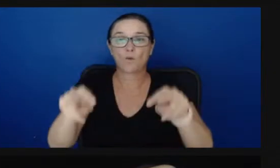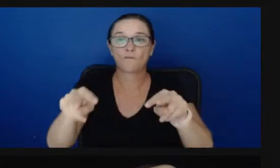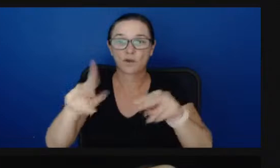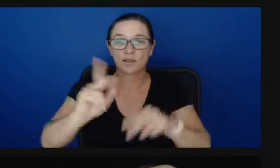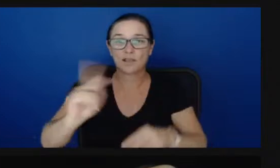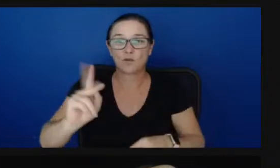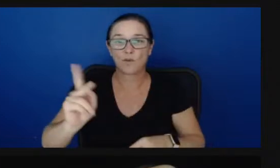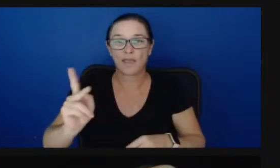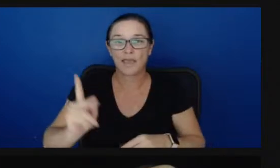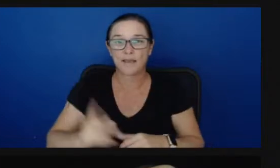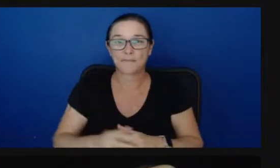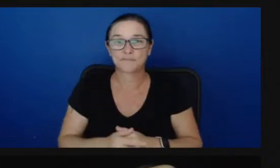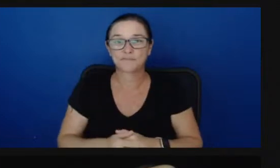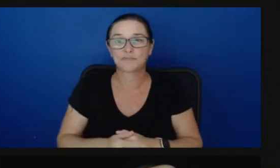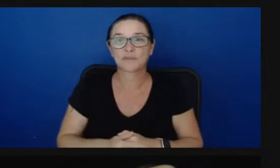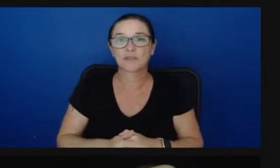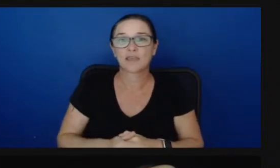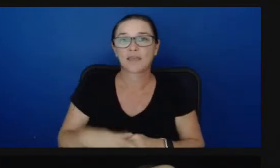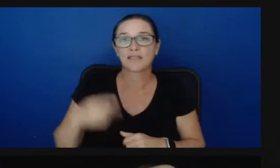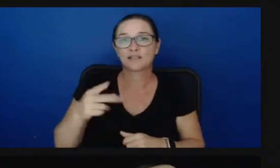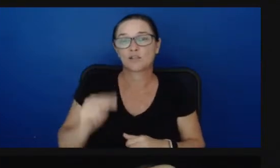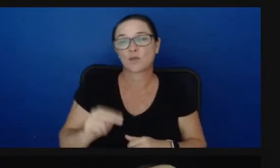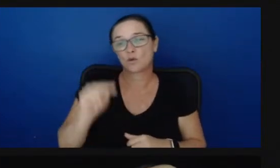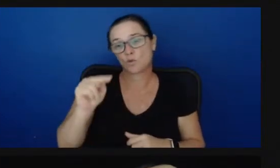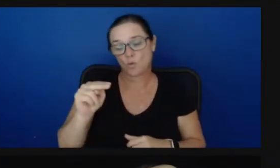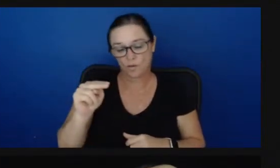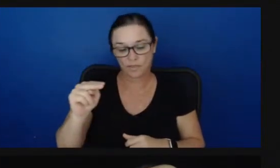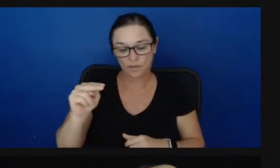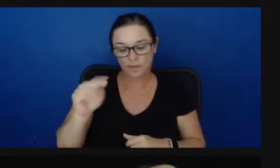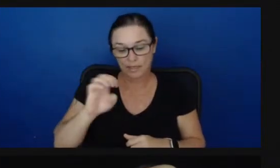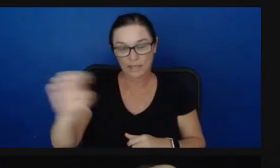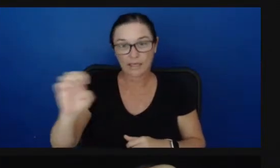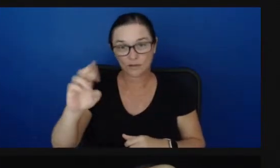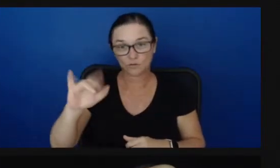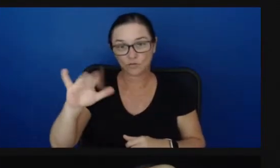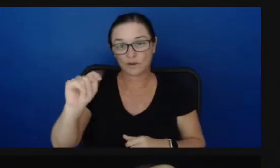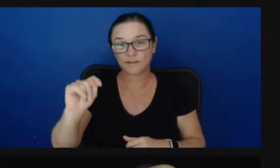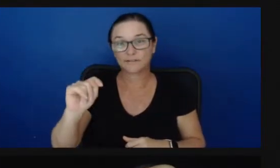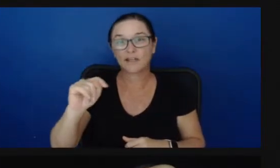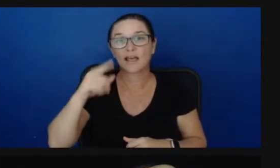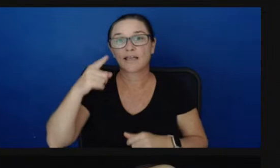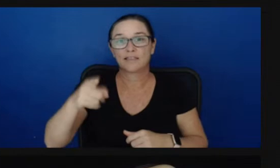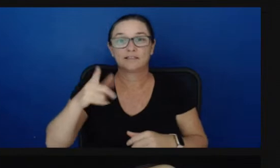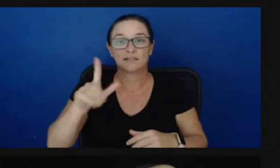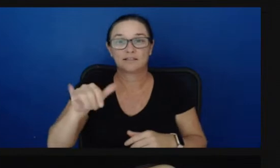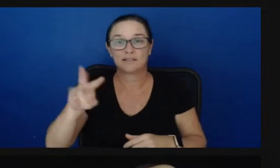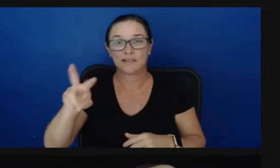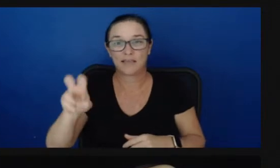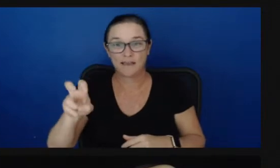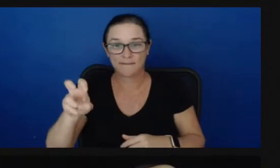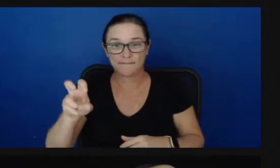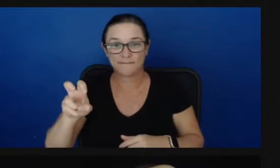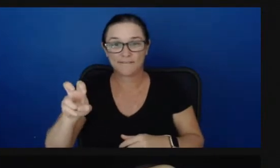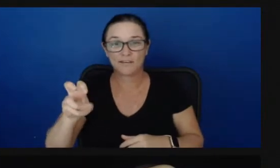Looking at the MK2 cam on the Northeast Rift Zone, that's current, reporting live. This is